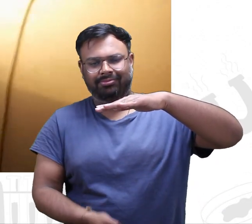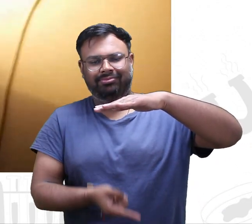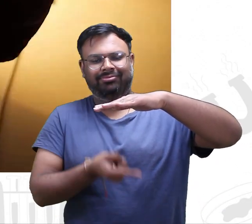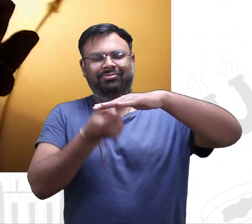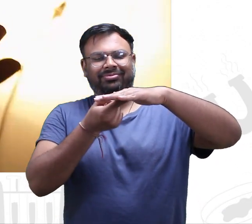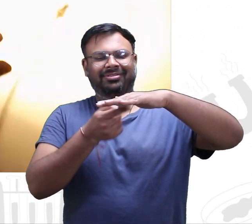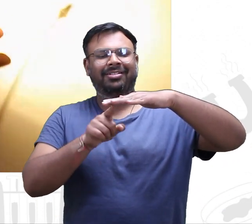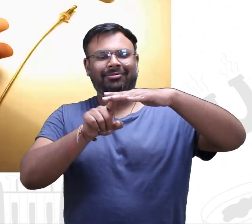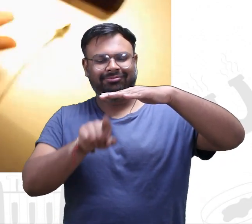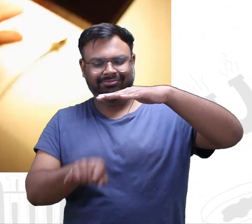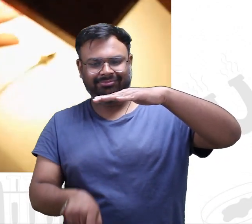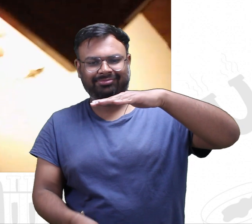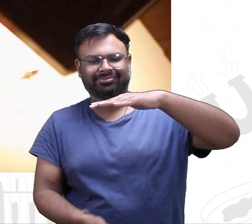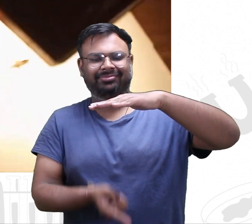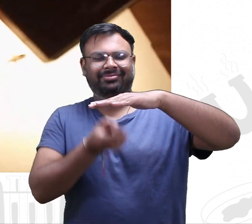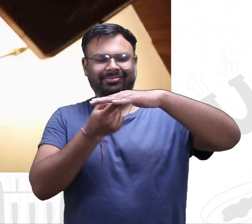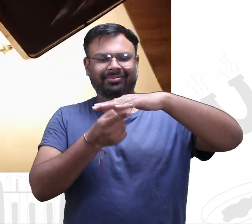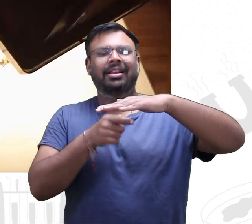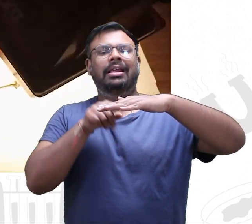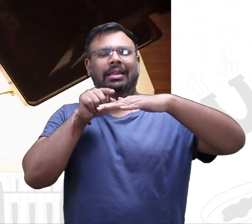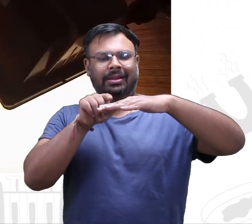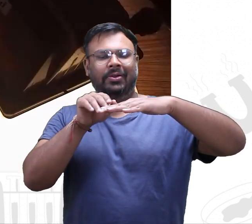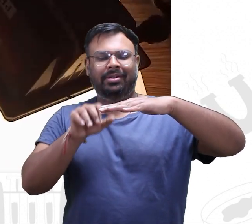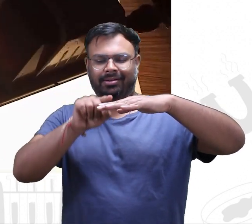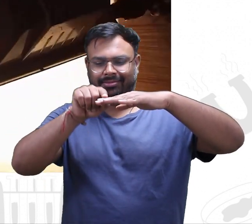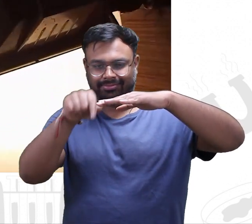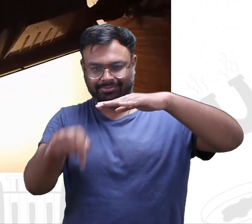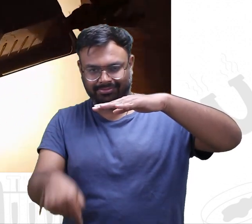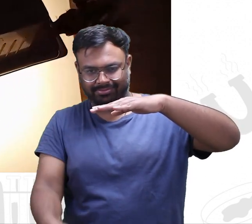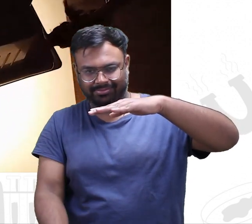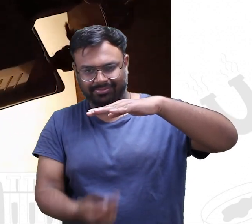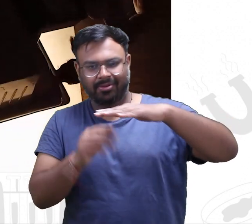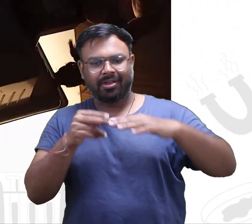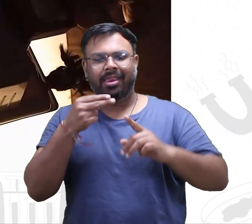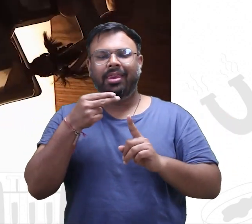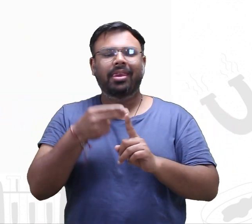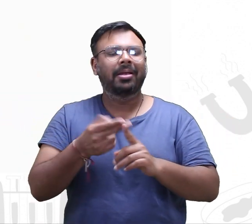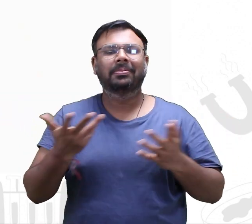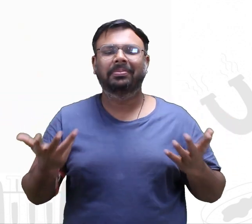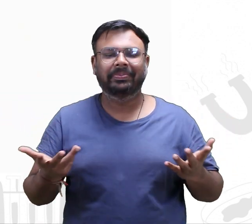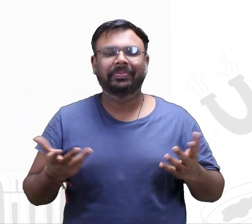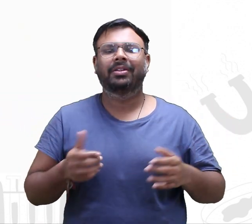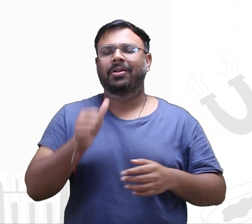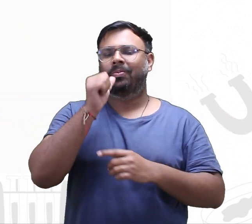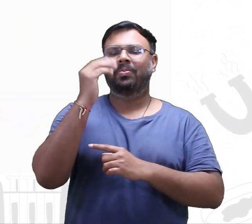to the bottom portion even when it is partially vacuum. This mode of heat transfer is called radiation.